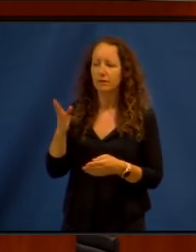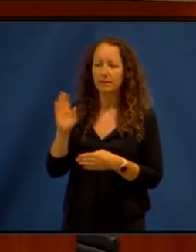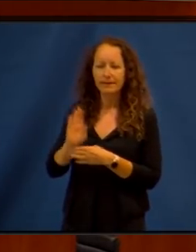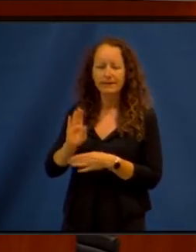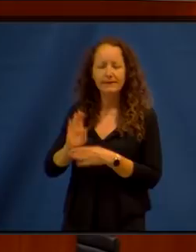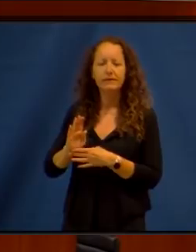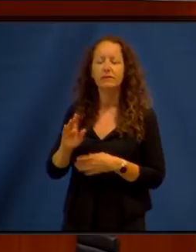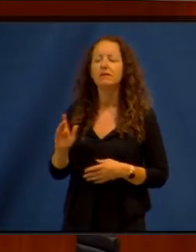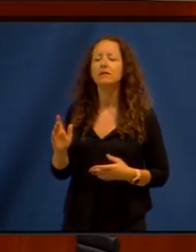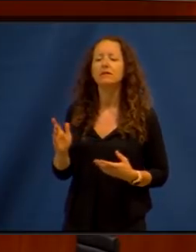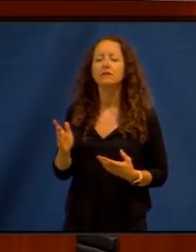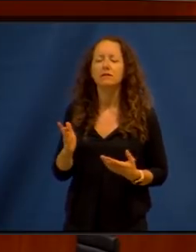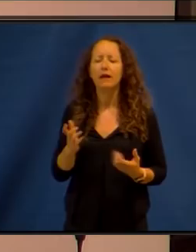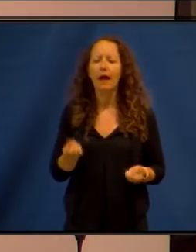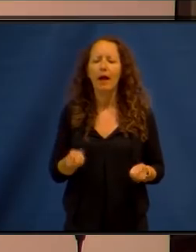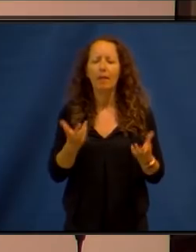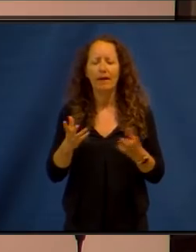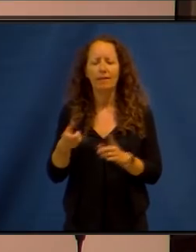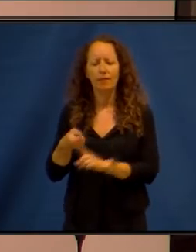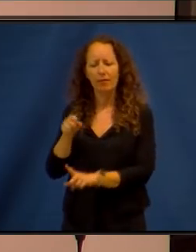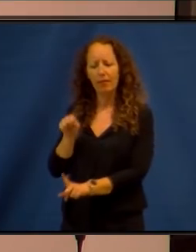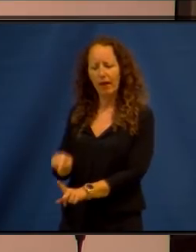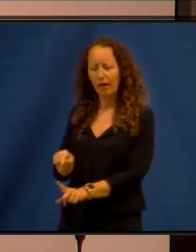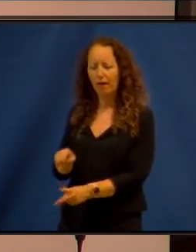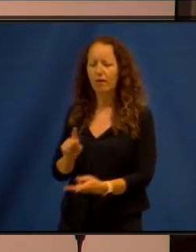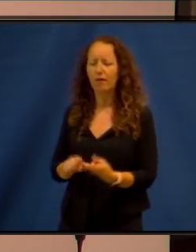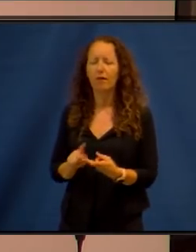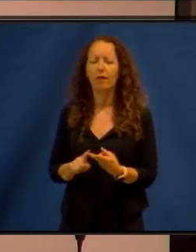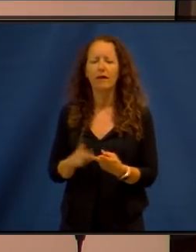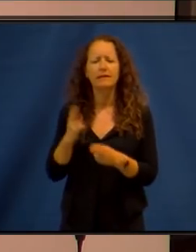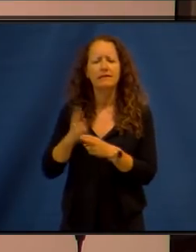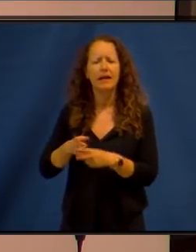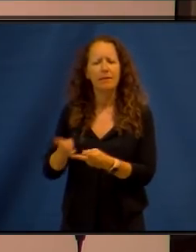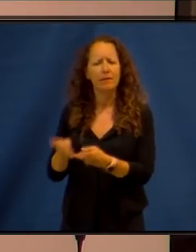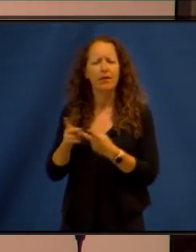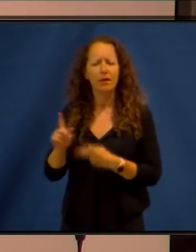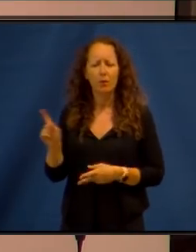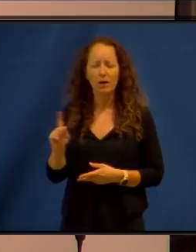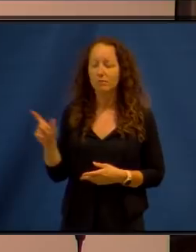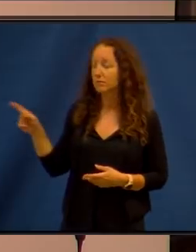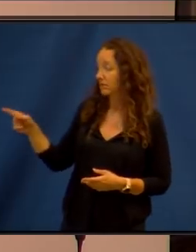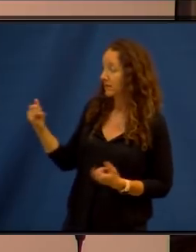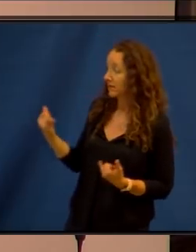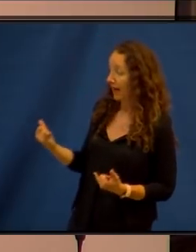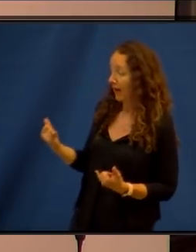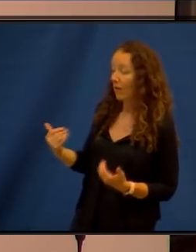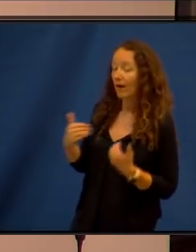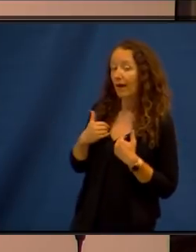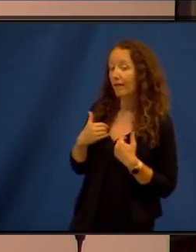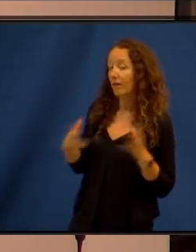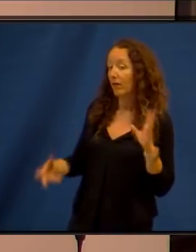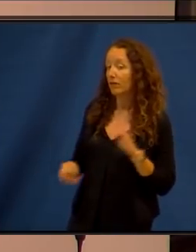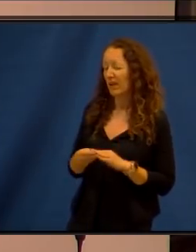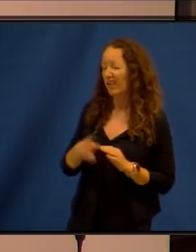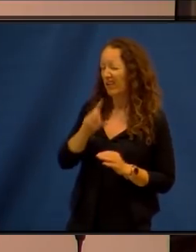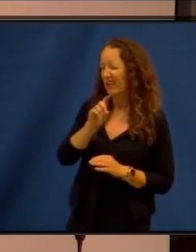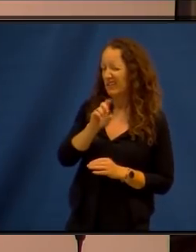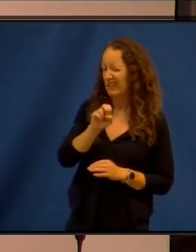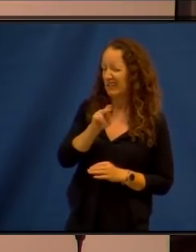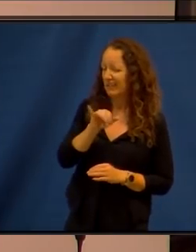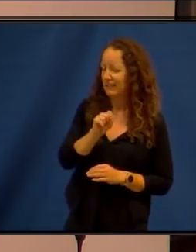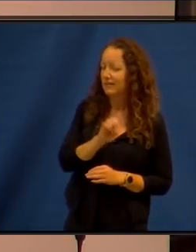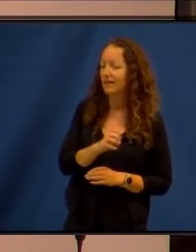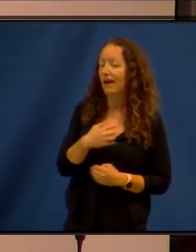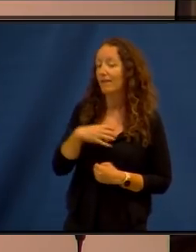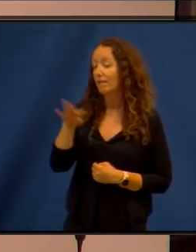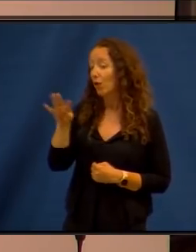Right now, I have a total of 45 cases that have come from long-term care facilities within Mohave